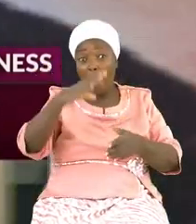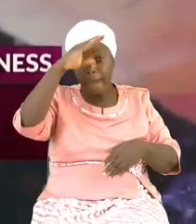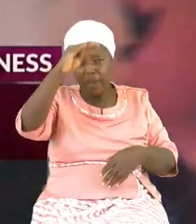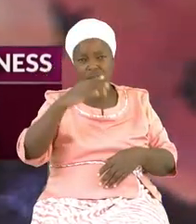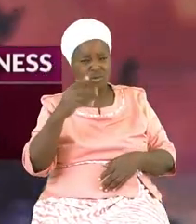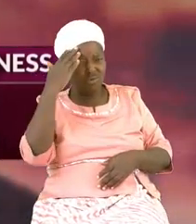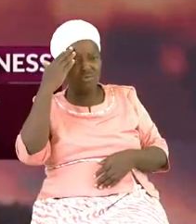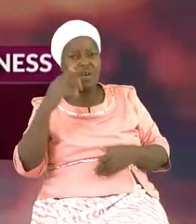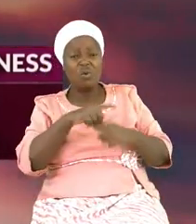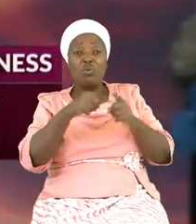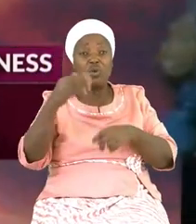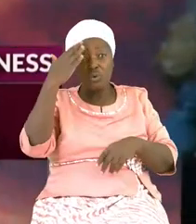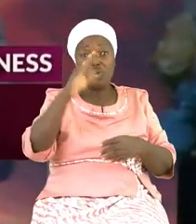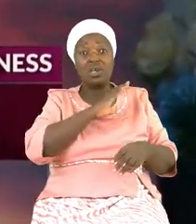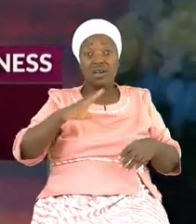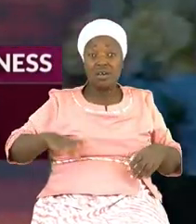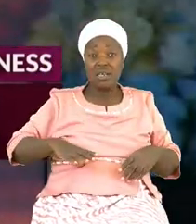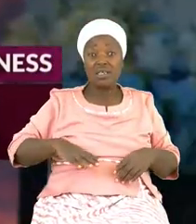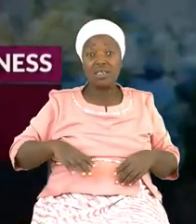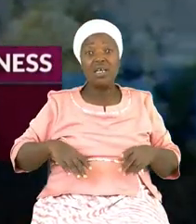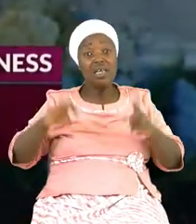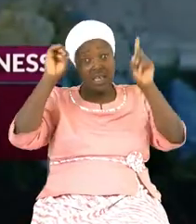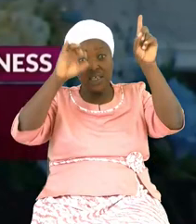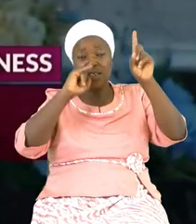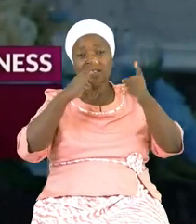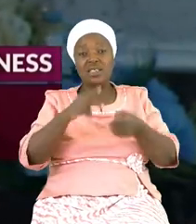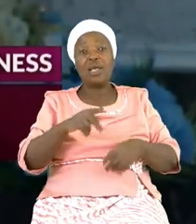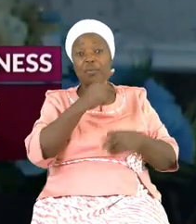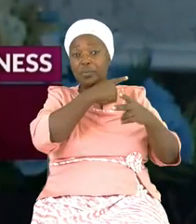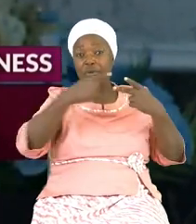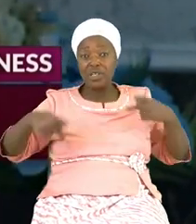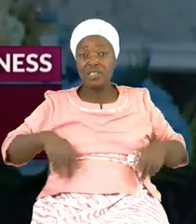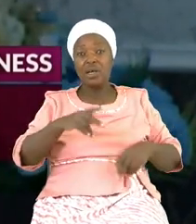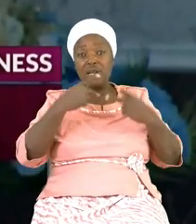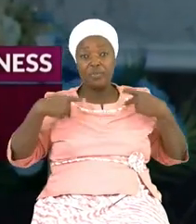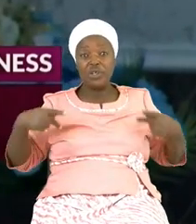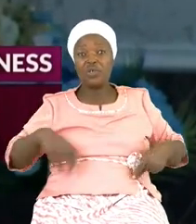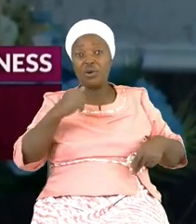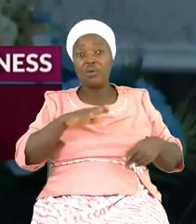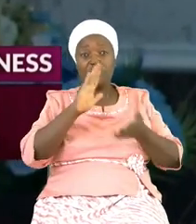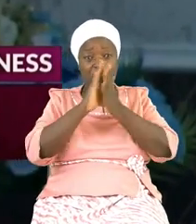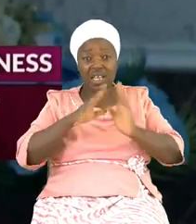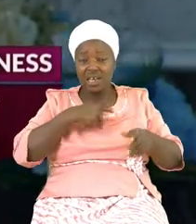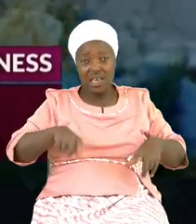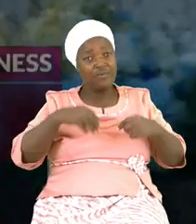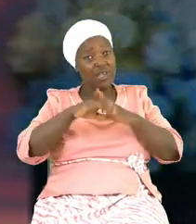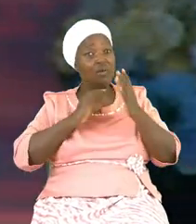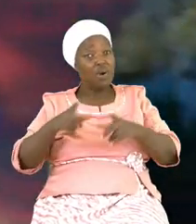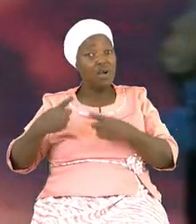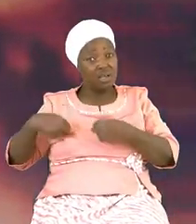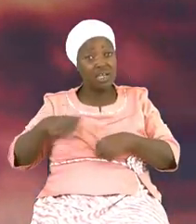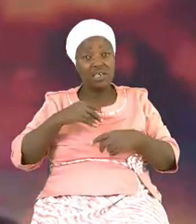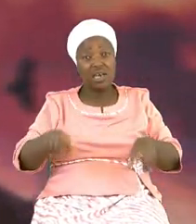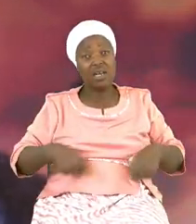know Christ, he is the Prince of Peace, and he lives in our lives. And whatever is happening, wherever we are